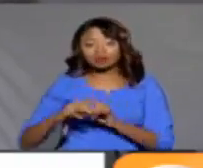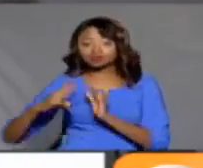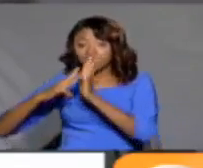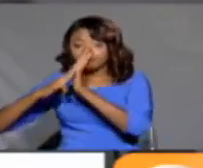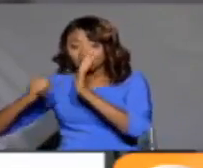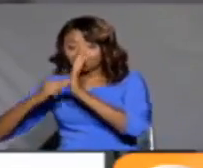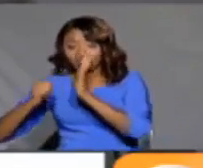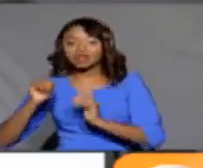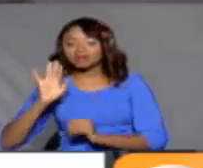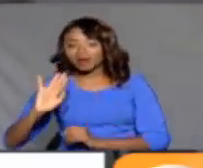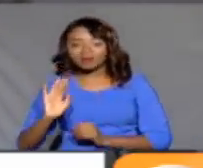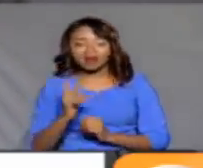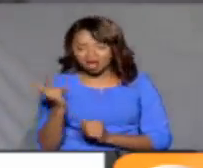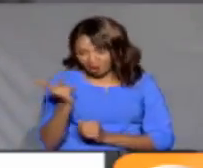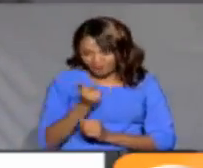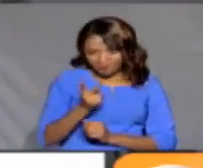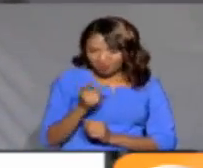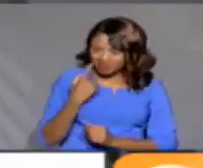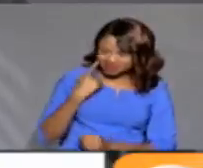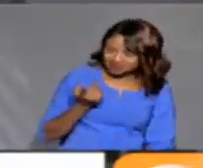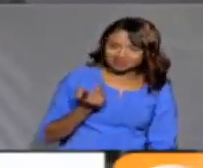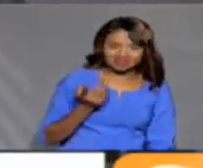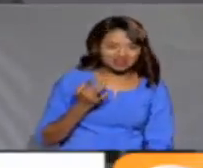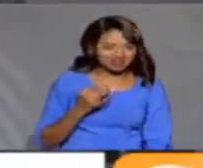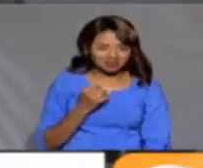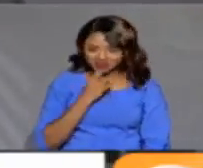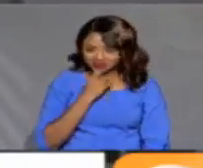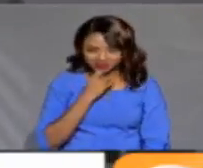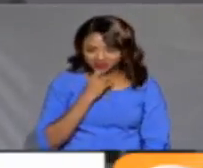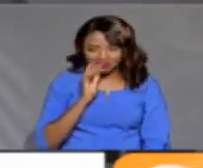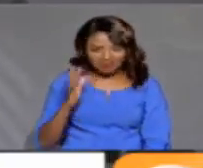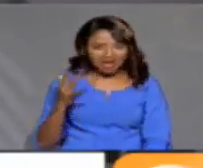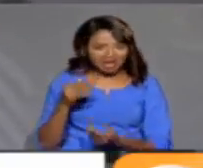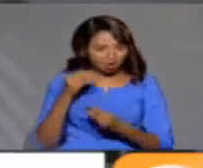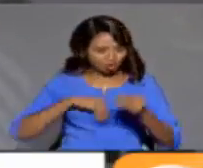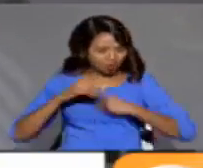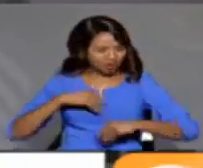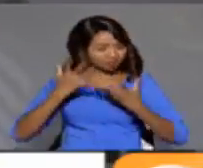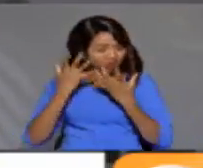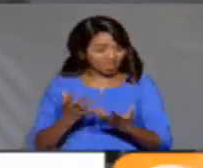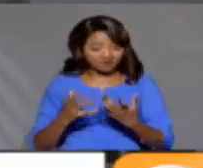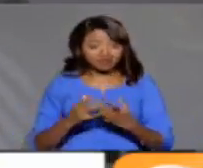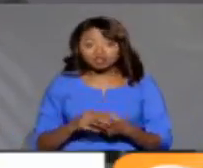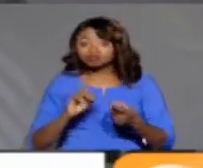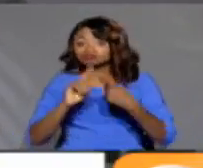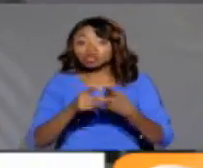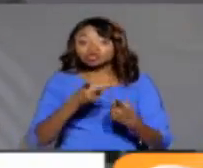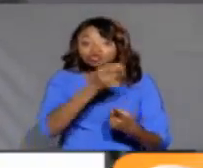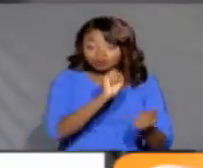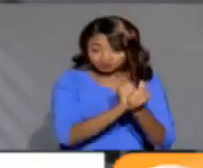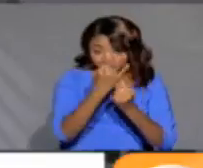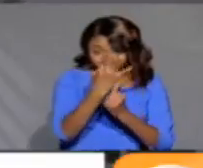counterpart Kivutha Kibwana are not only laughable, but laced with huge amounts of impunity. Mutua, since 2013, has been slapped